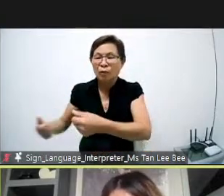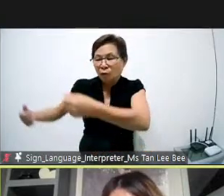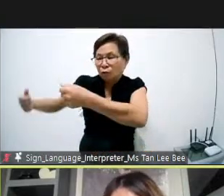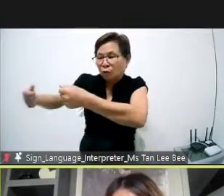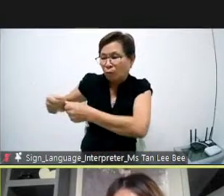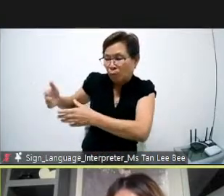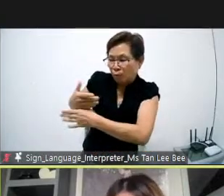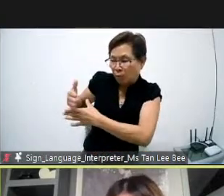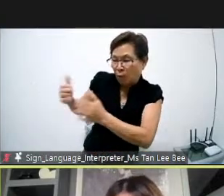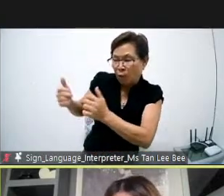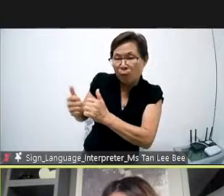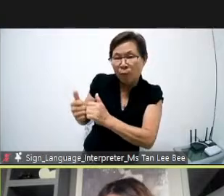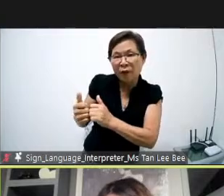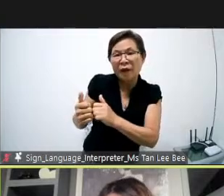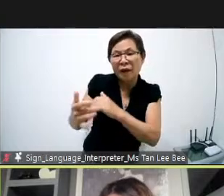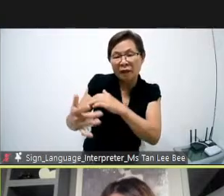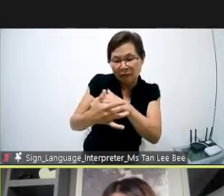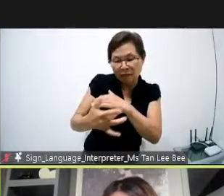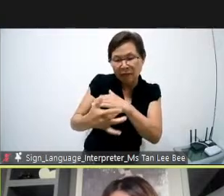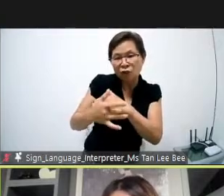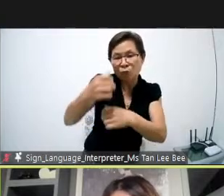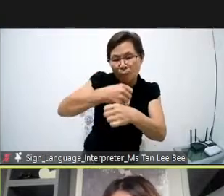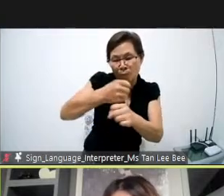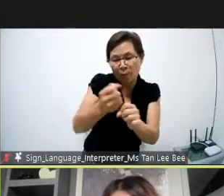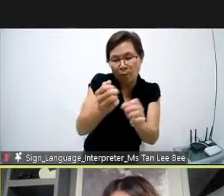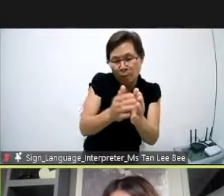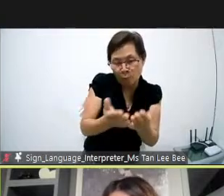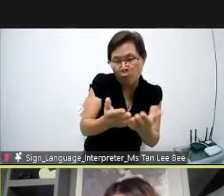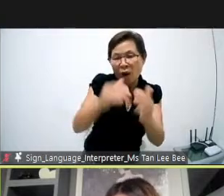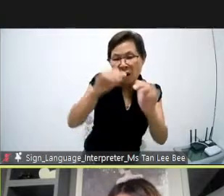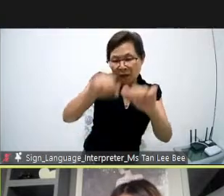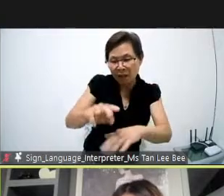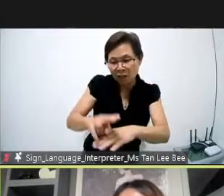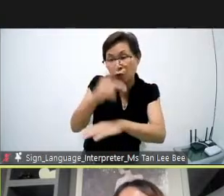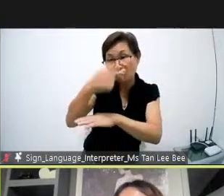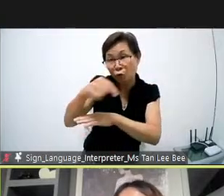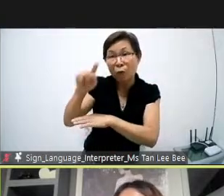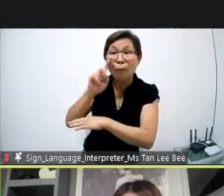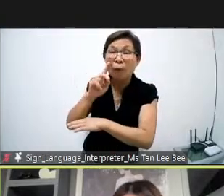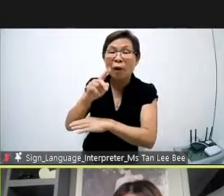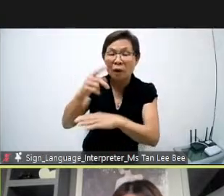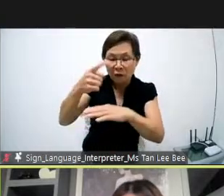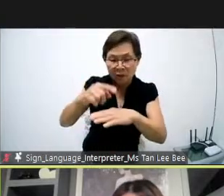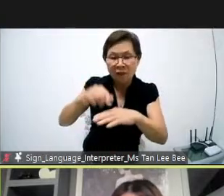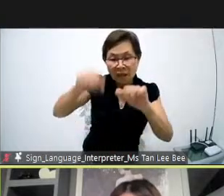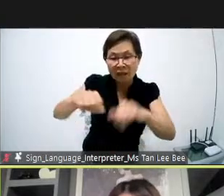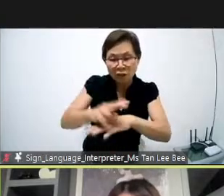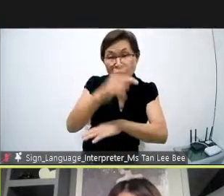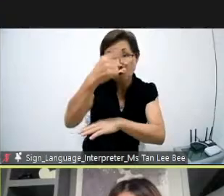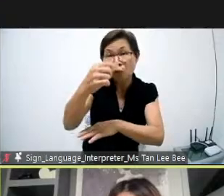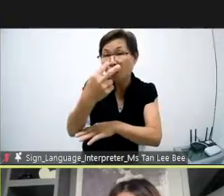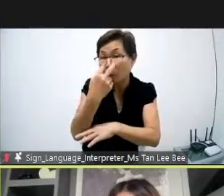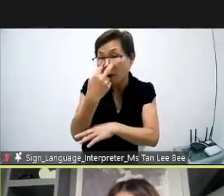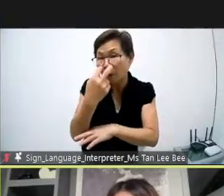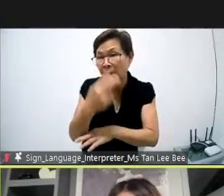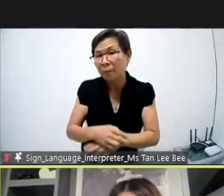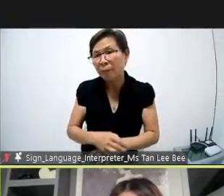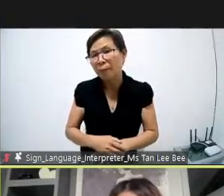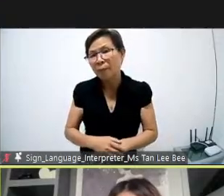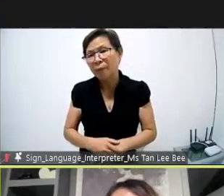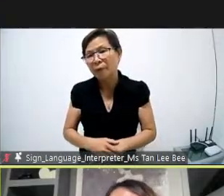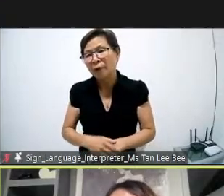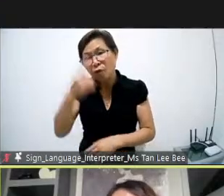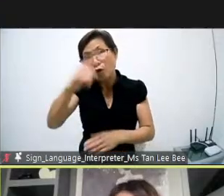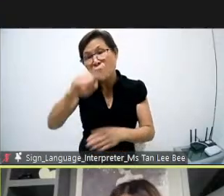this technology to produce the book that accessible for the blind, since the existent process for the